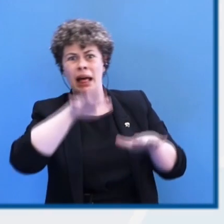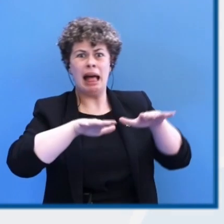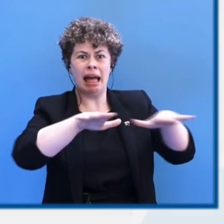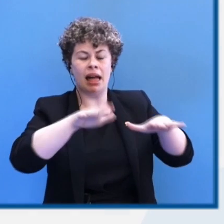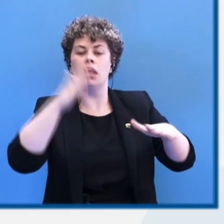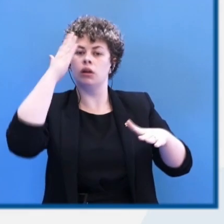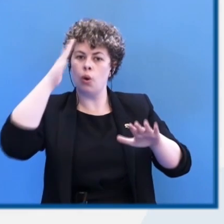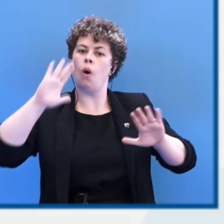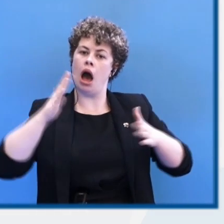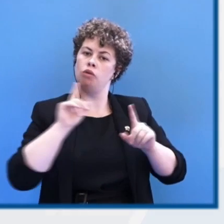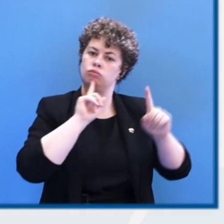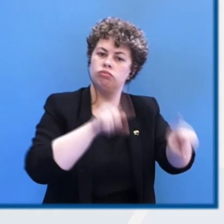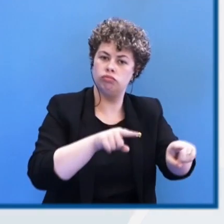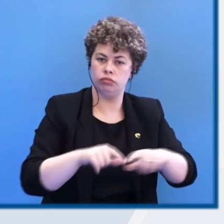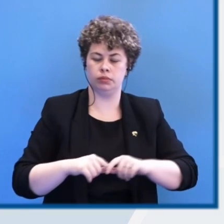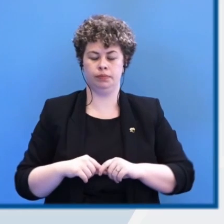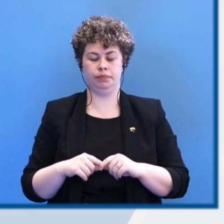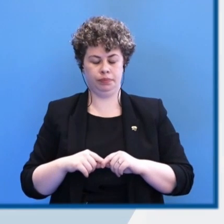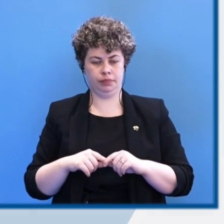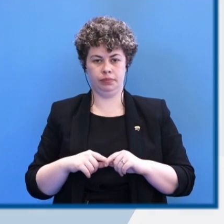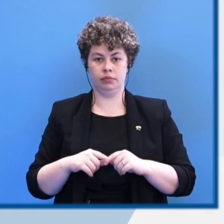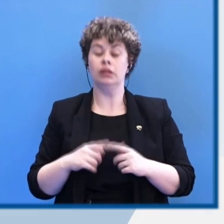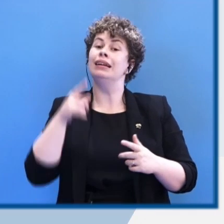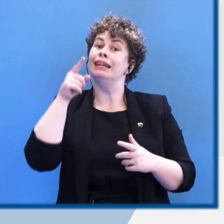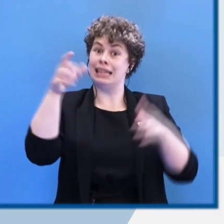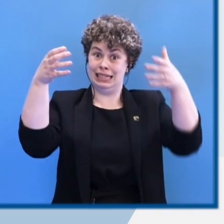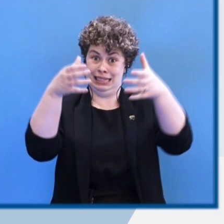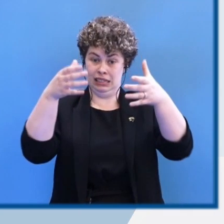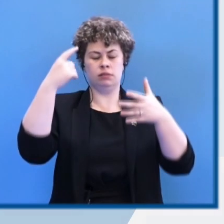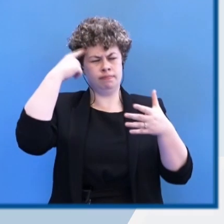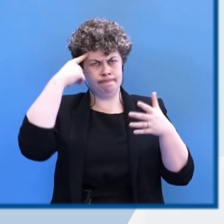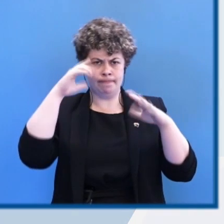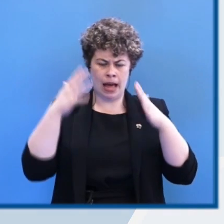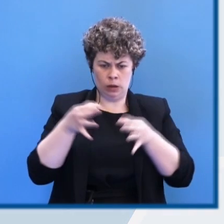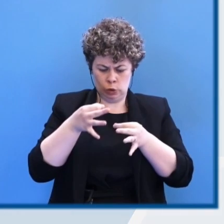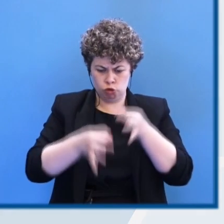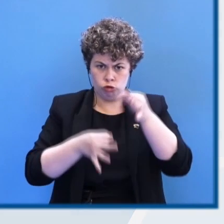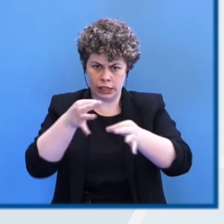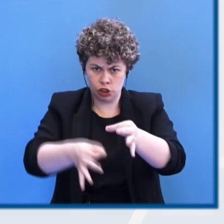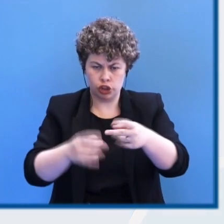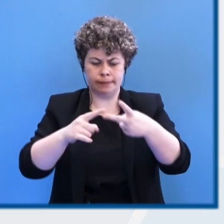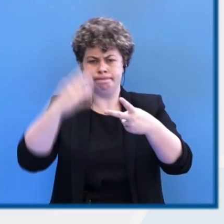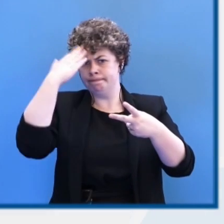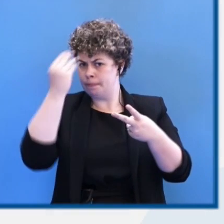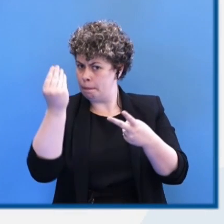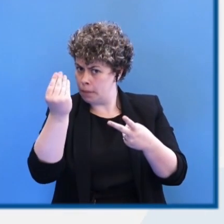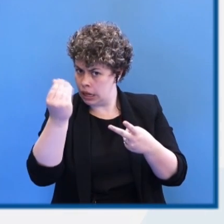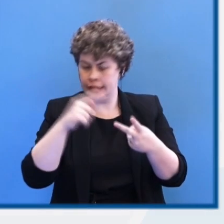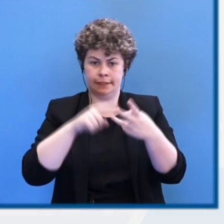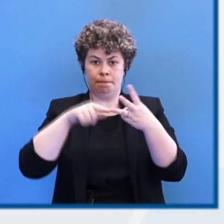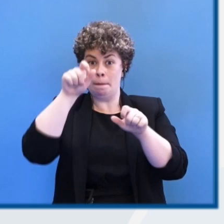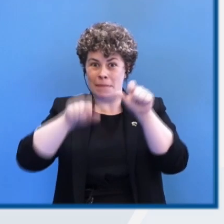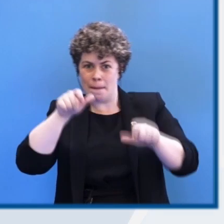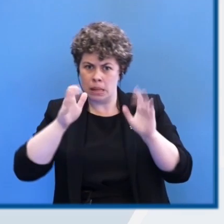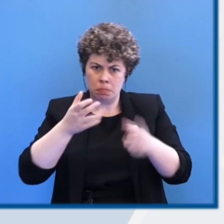The Conference of the Directors decides on the strategy, its implementation and the financial resources. The